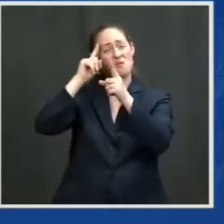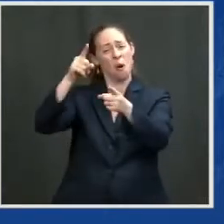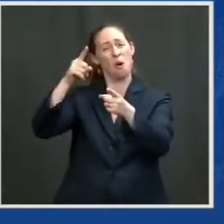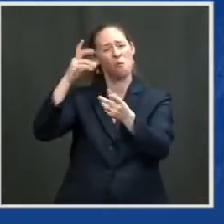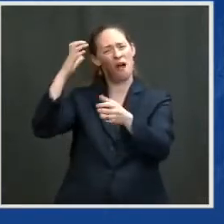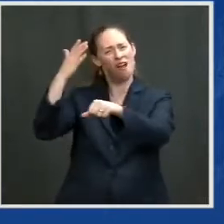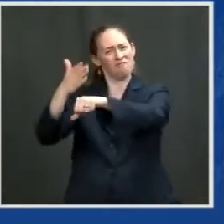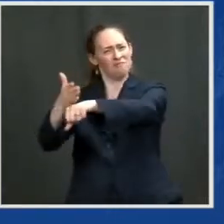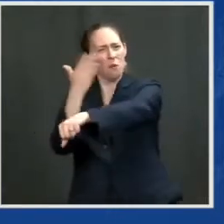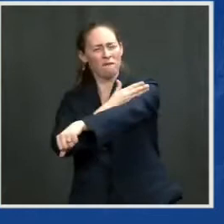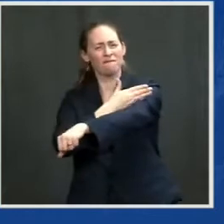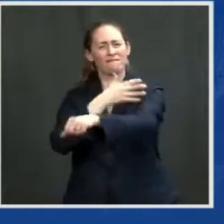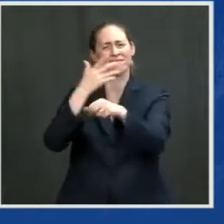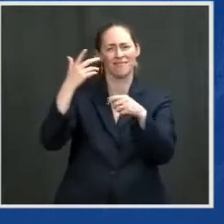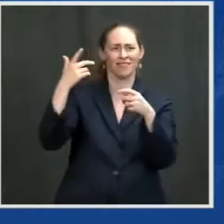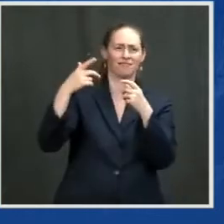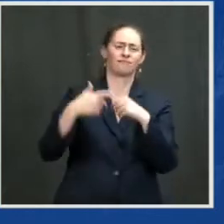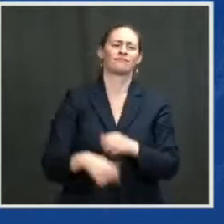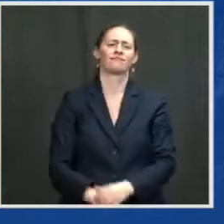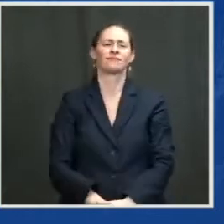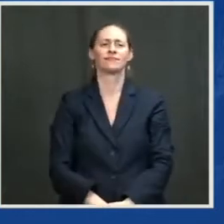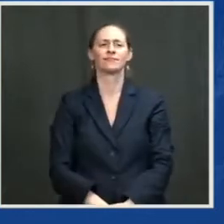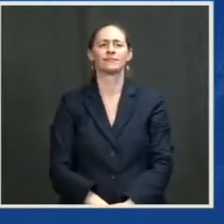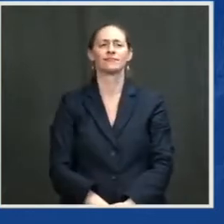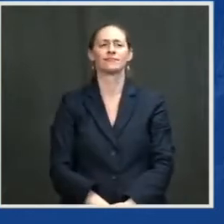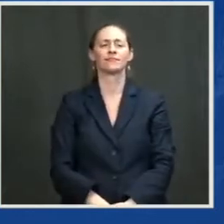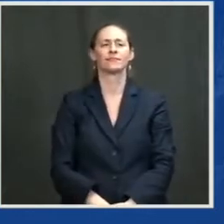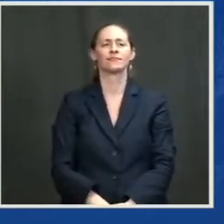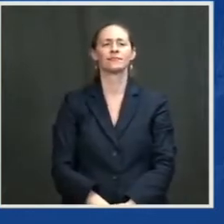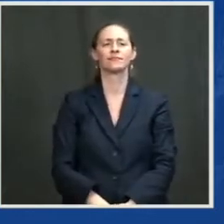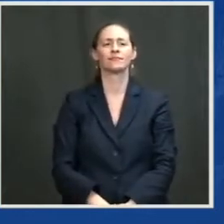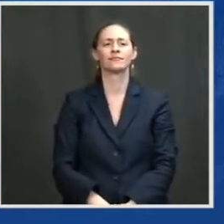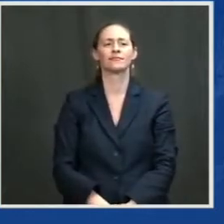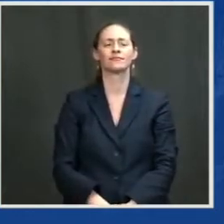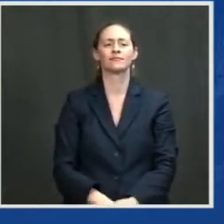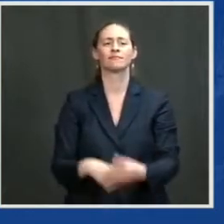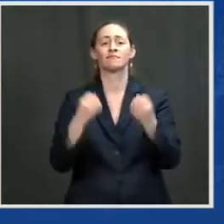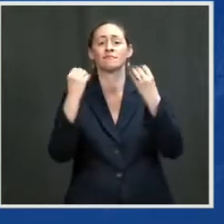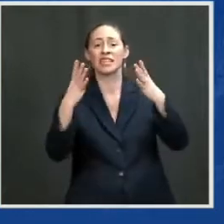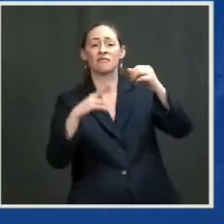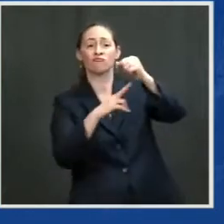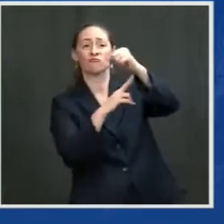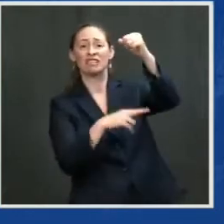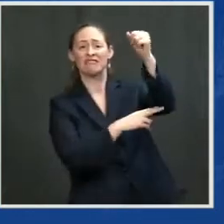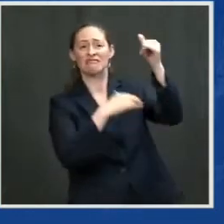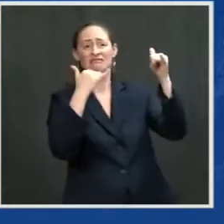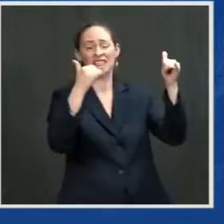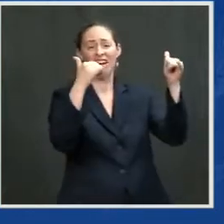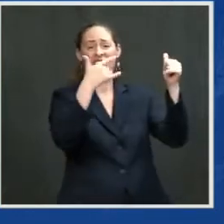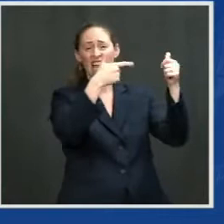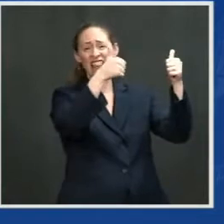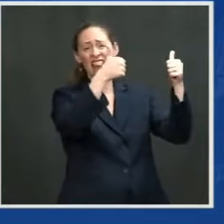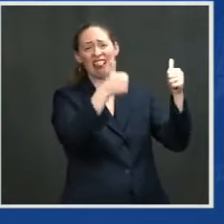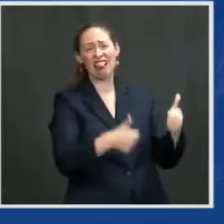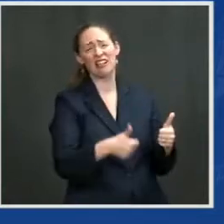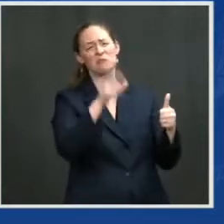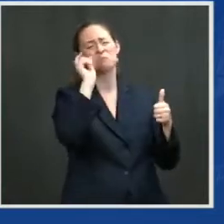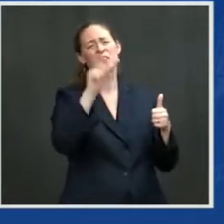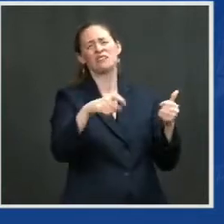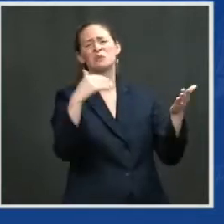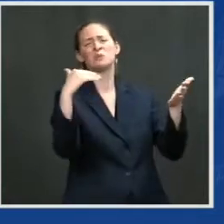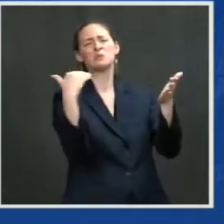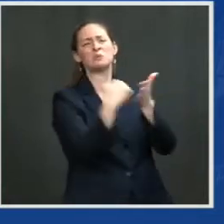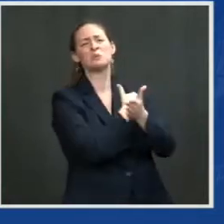economically significant bridges that require replacement. They're just not safe anymore, which this bridge could be one of them. It